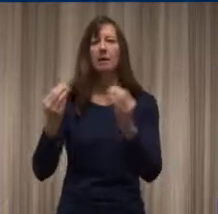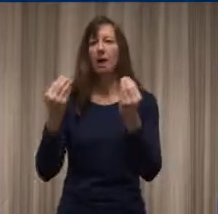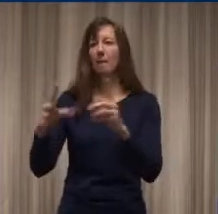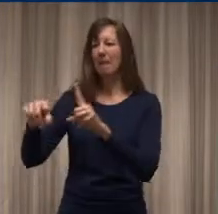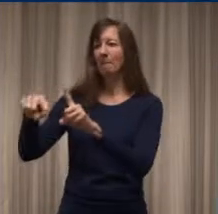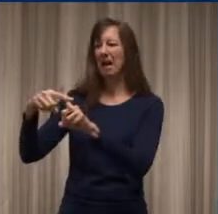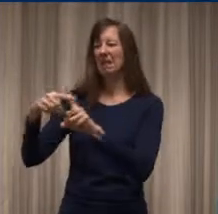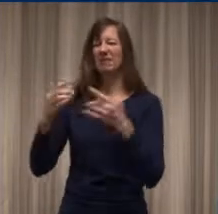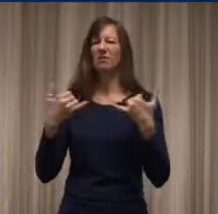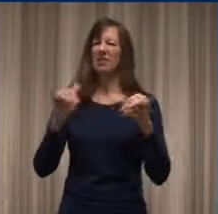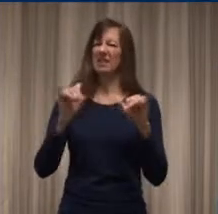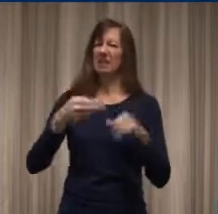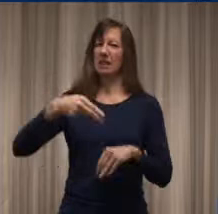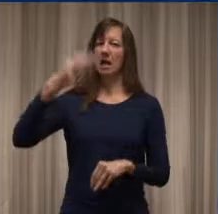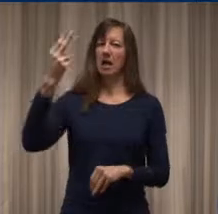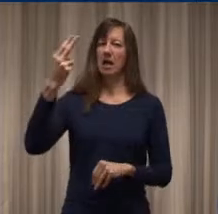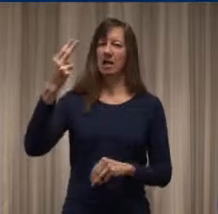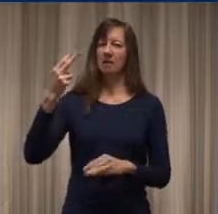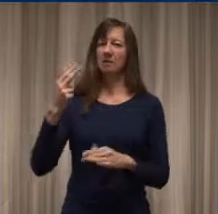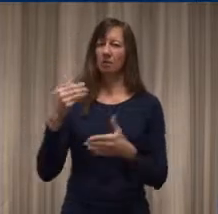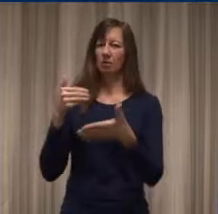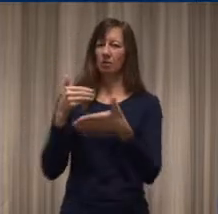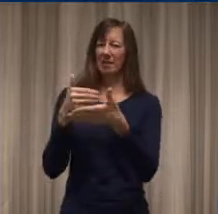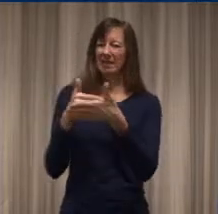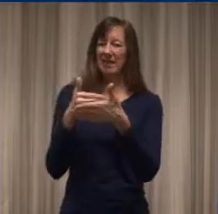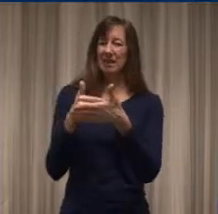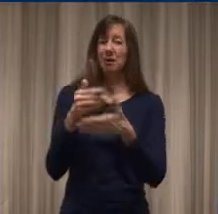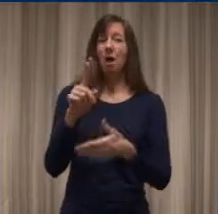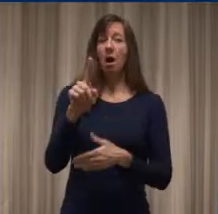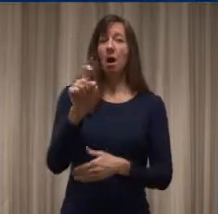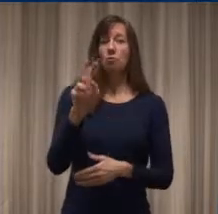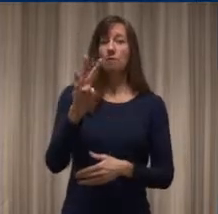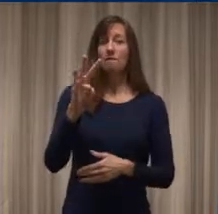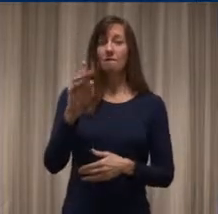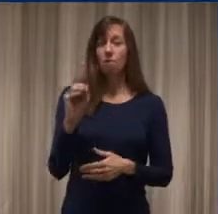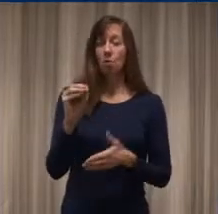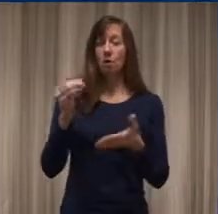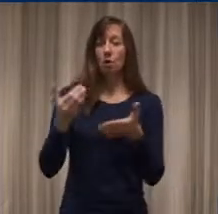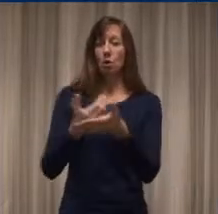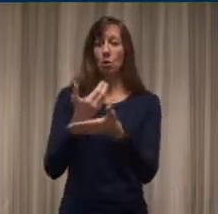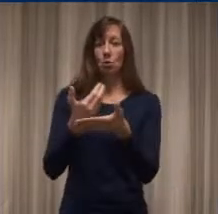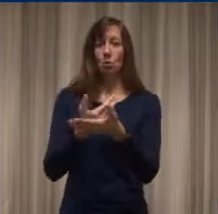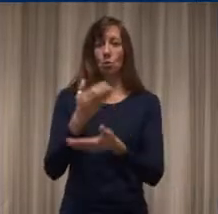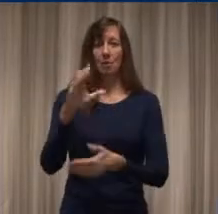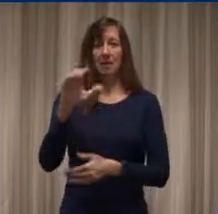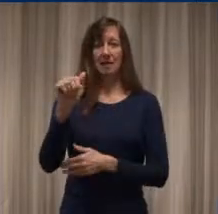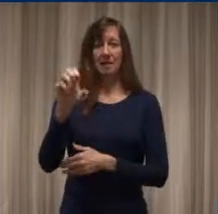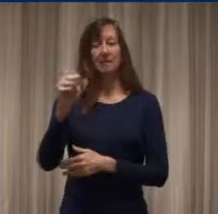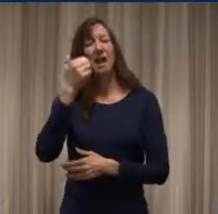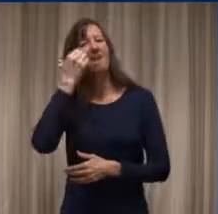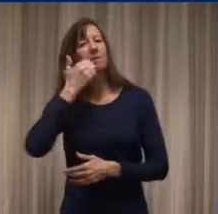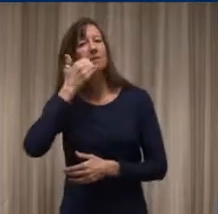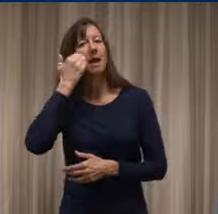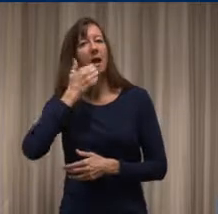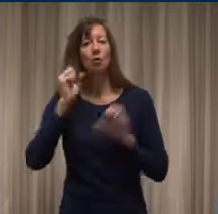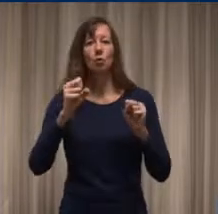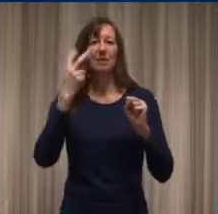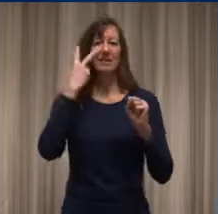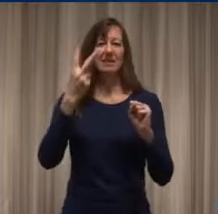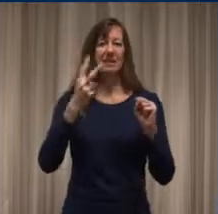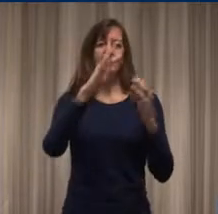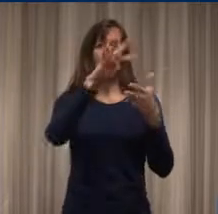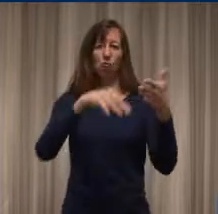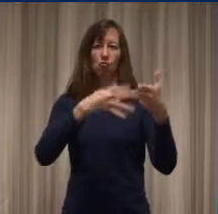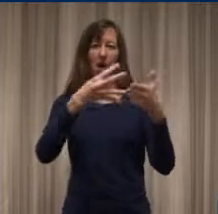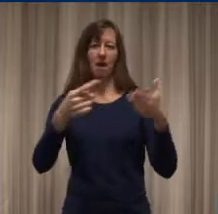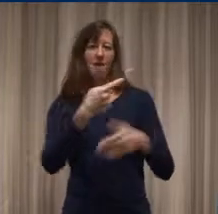we're up near 140 or so new cases each day. You can see on that graph, still at